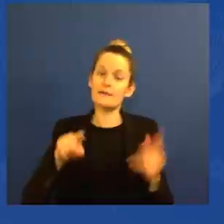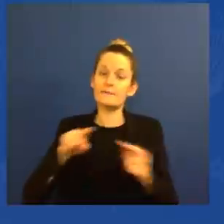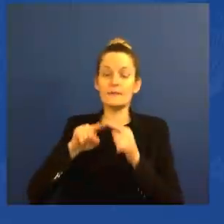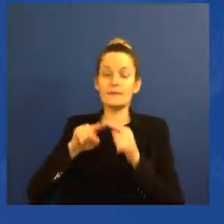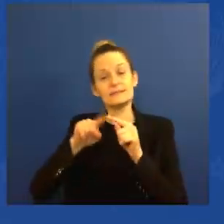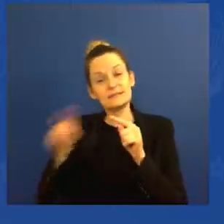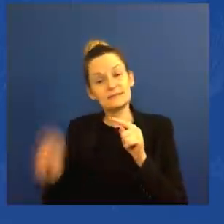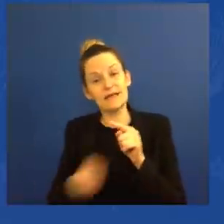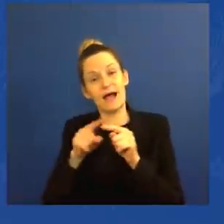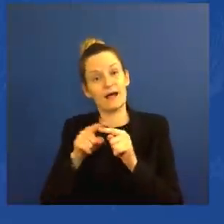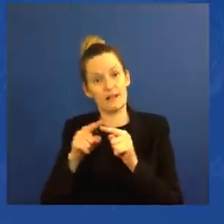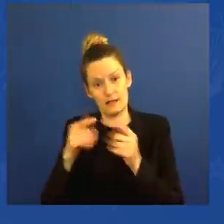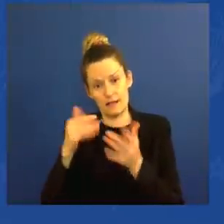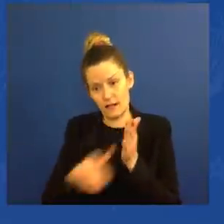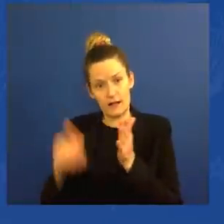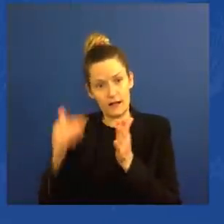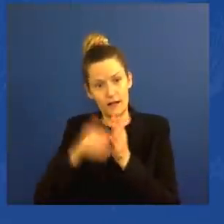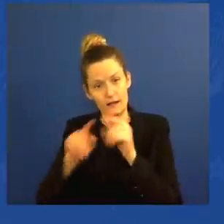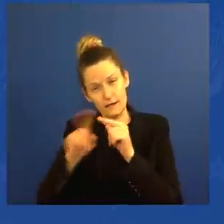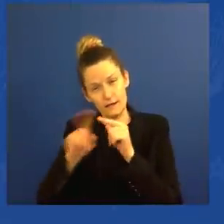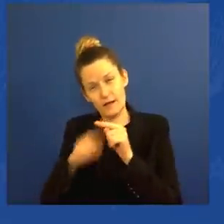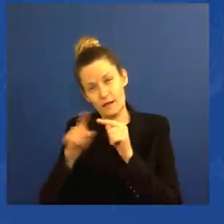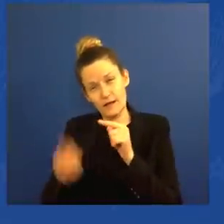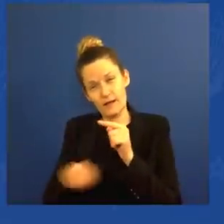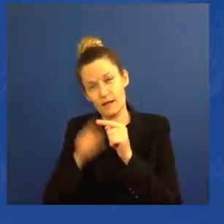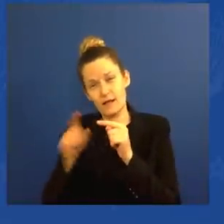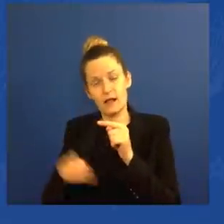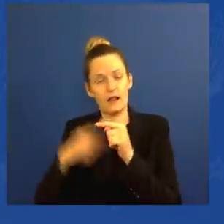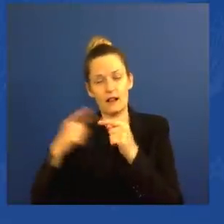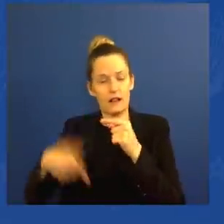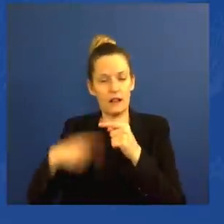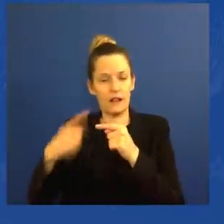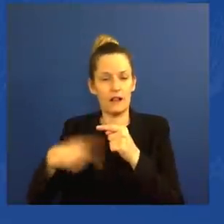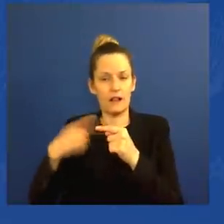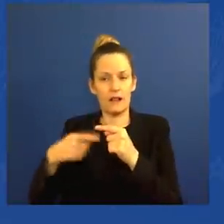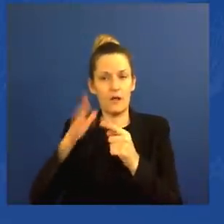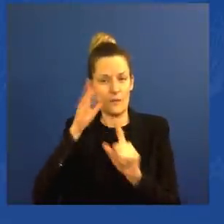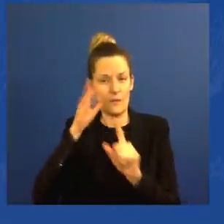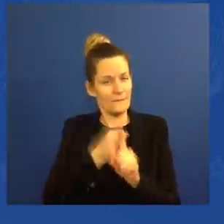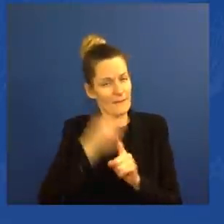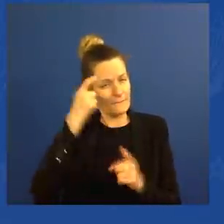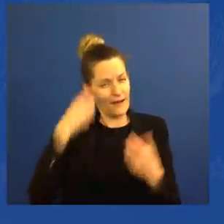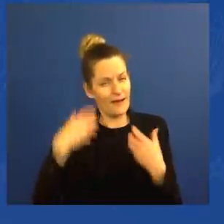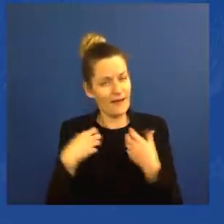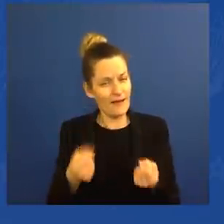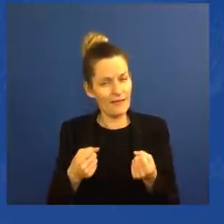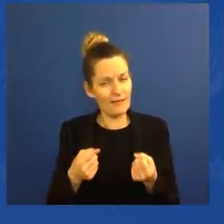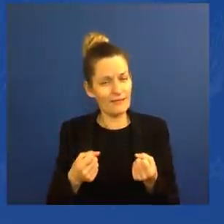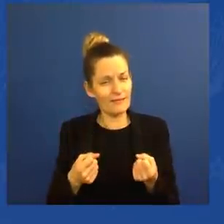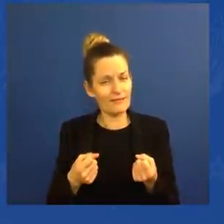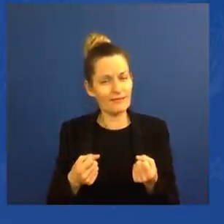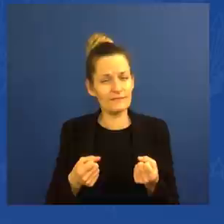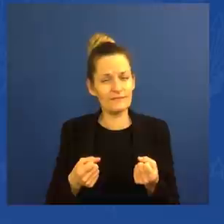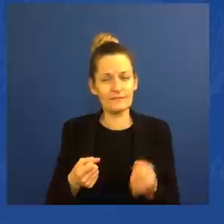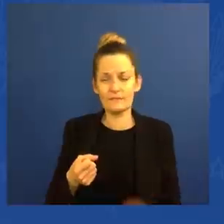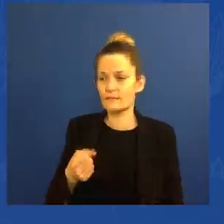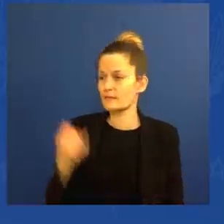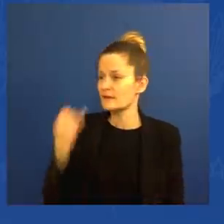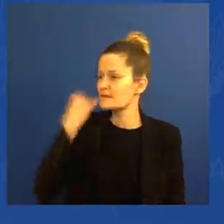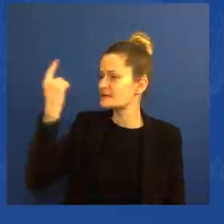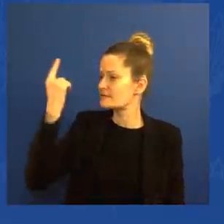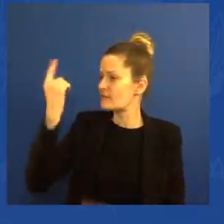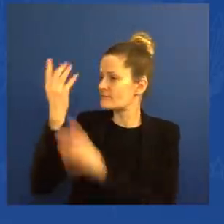true. And it's serious. So when I came to office in the midst of this crisis, I was